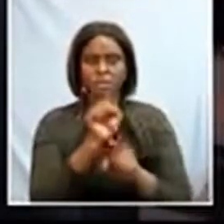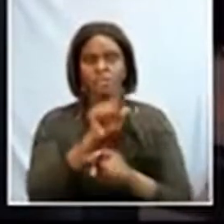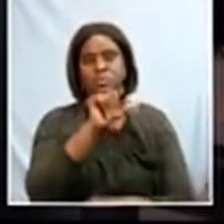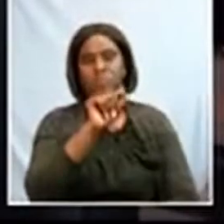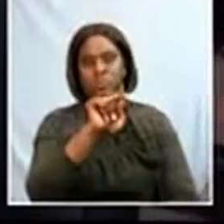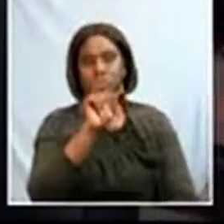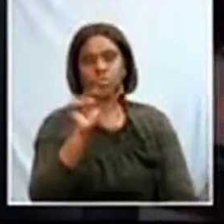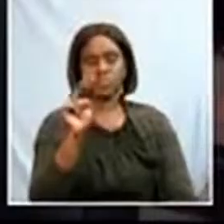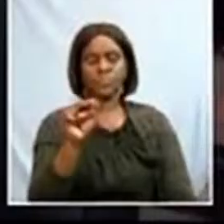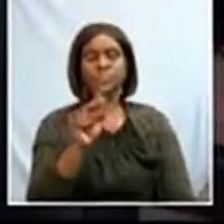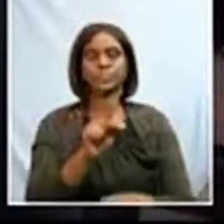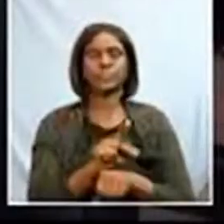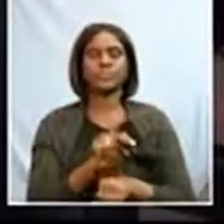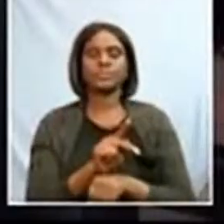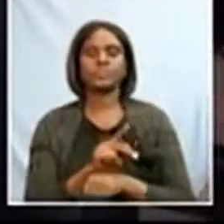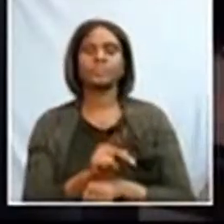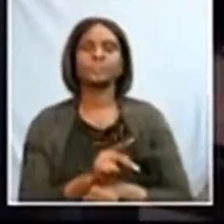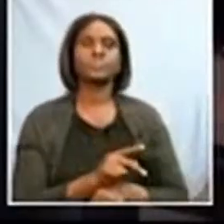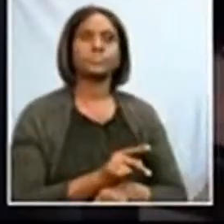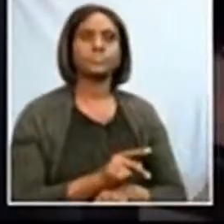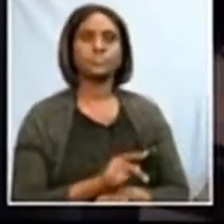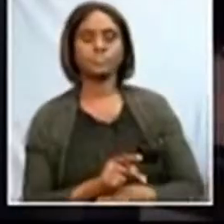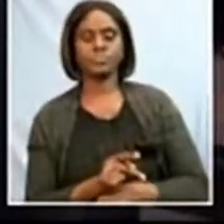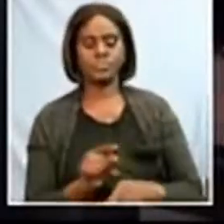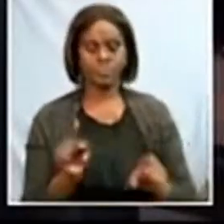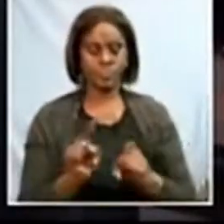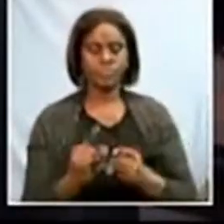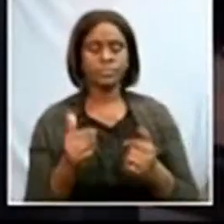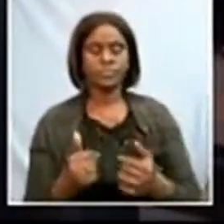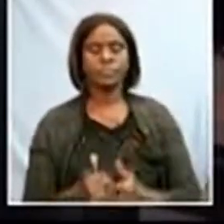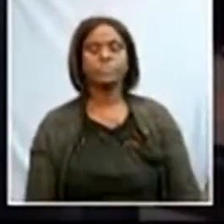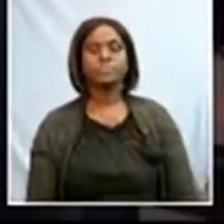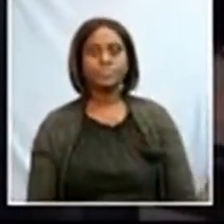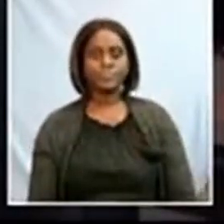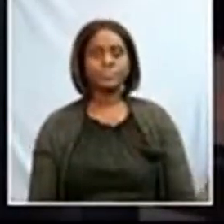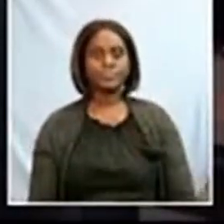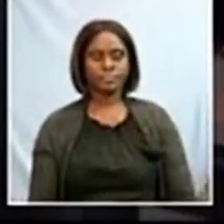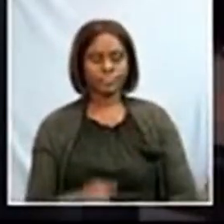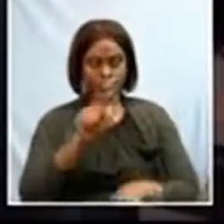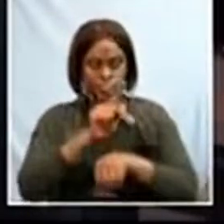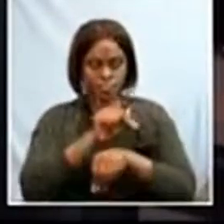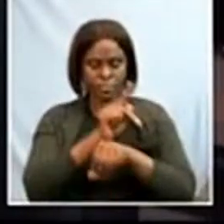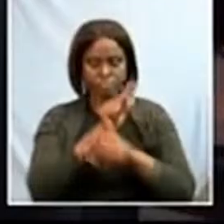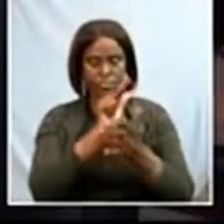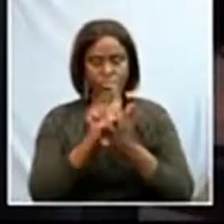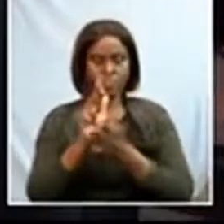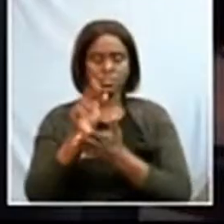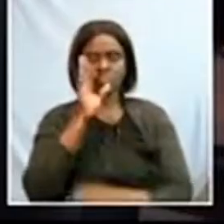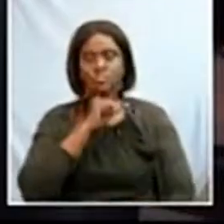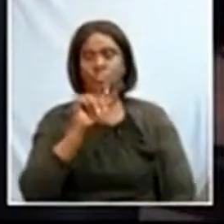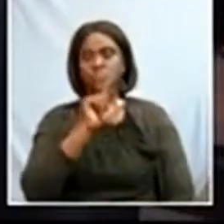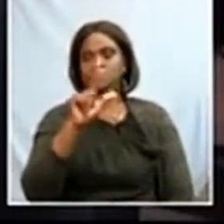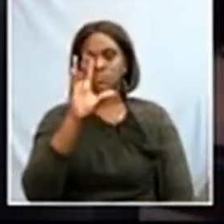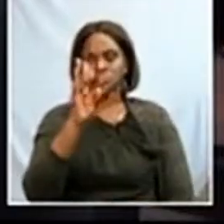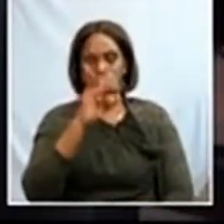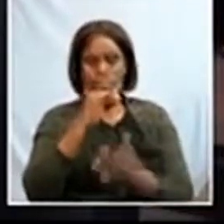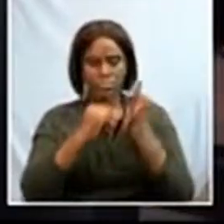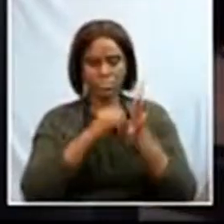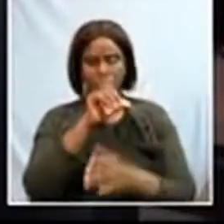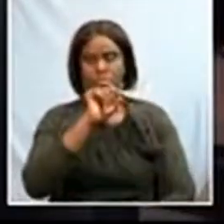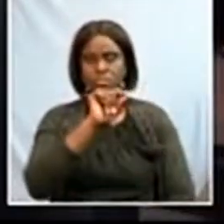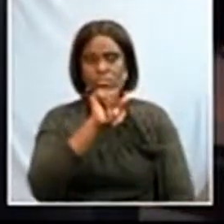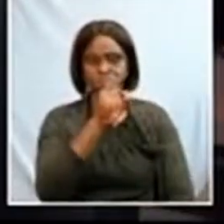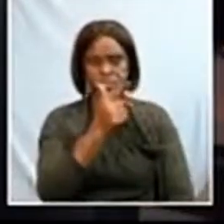2022 funding, and the contract was signed on the 26th January 2023, ending